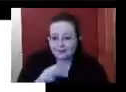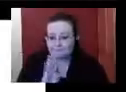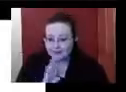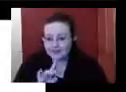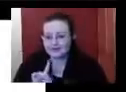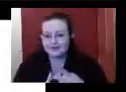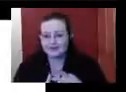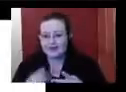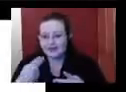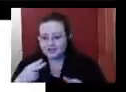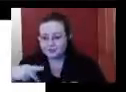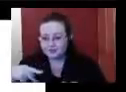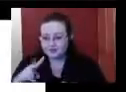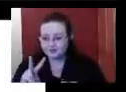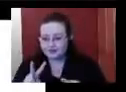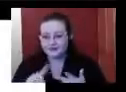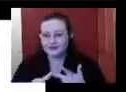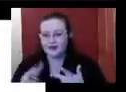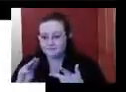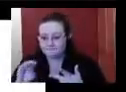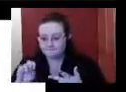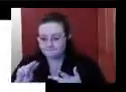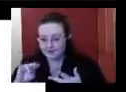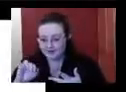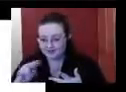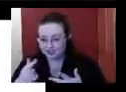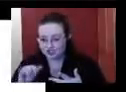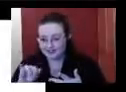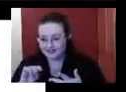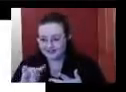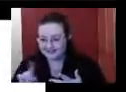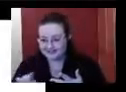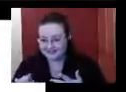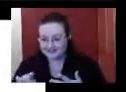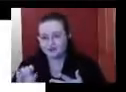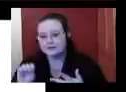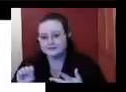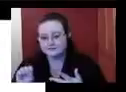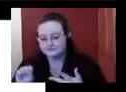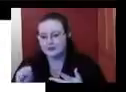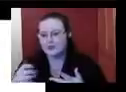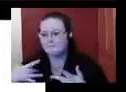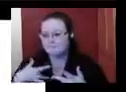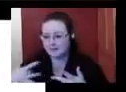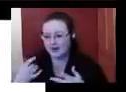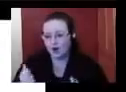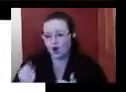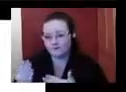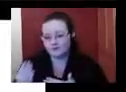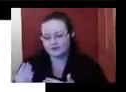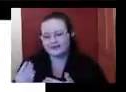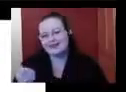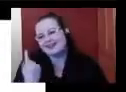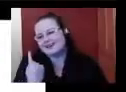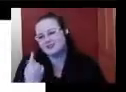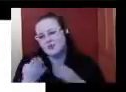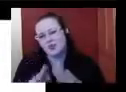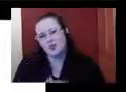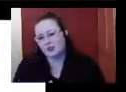HPV, and meningitis due to the COVID-19 related school closures. This year, Halton Region will be running